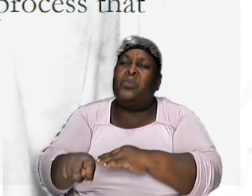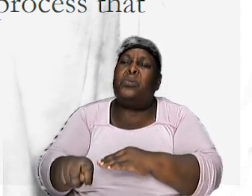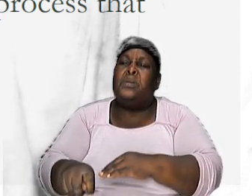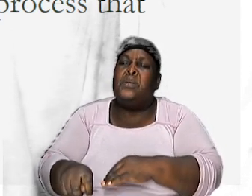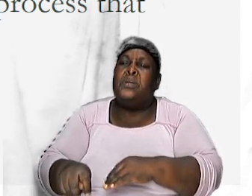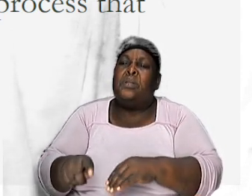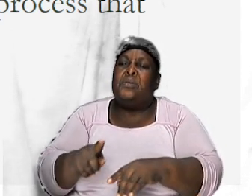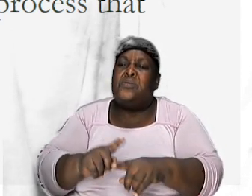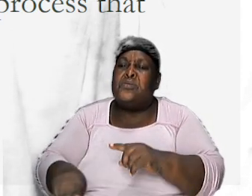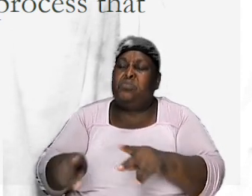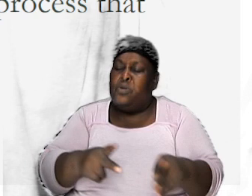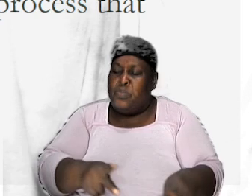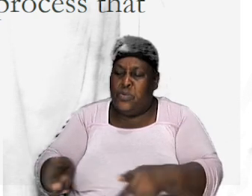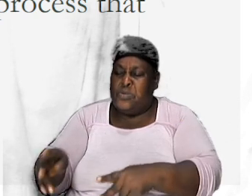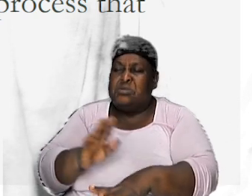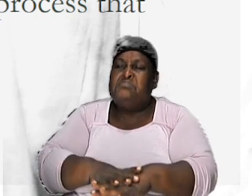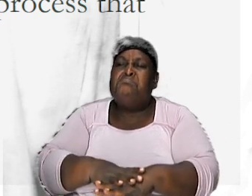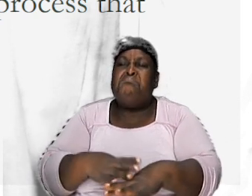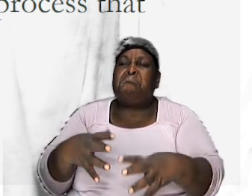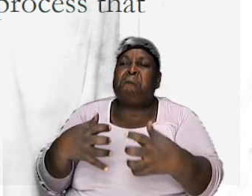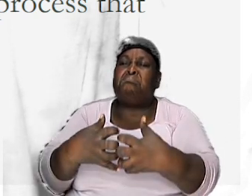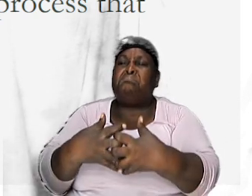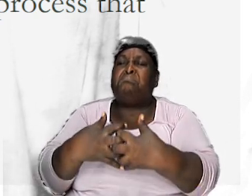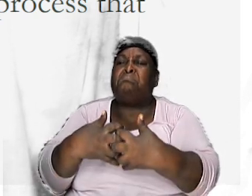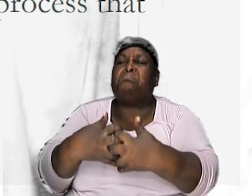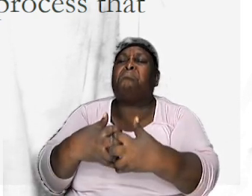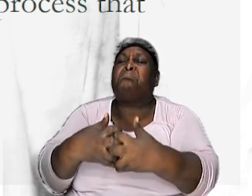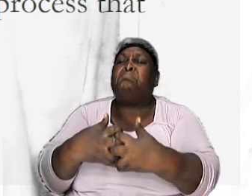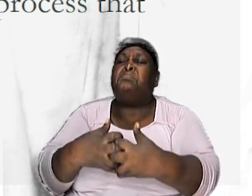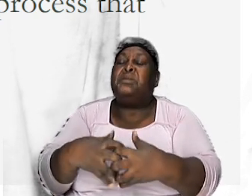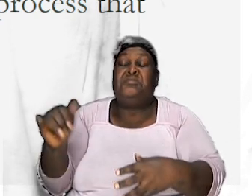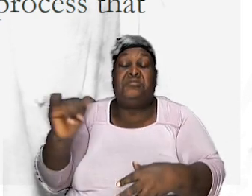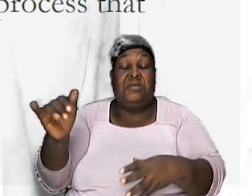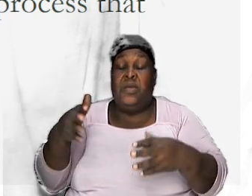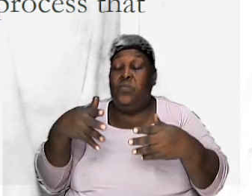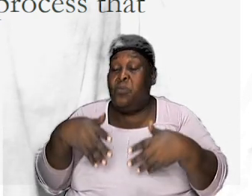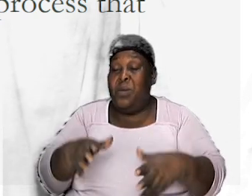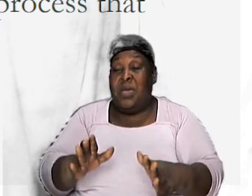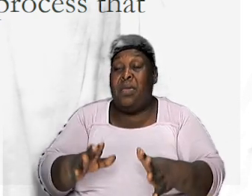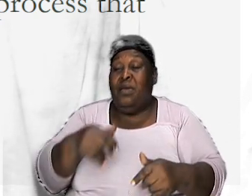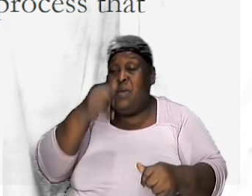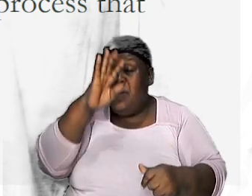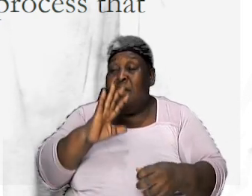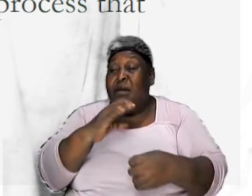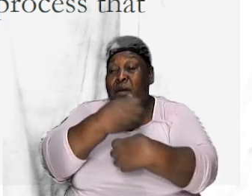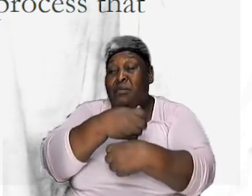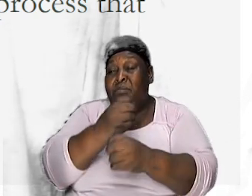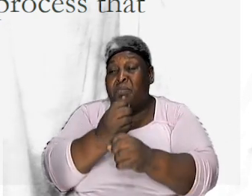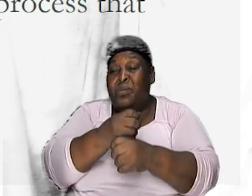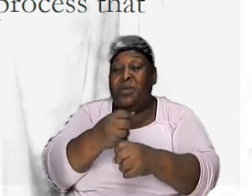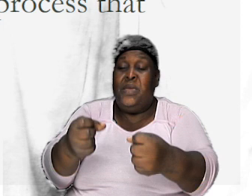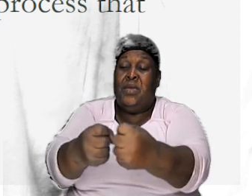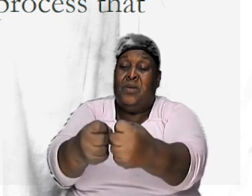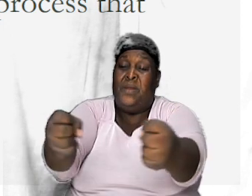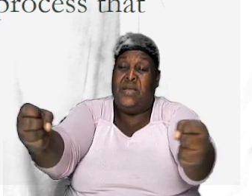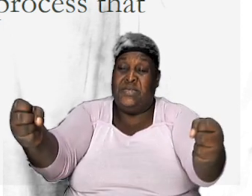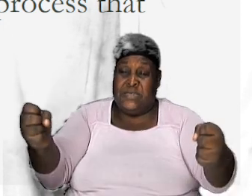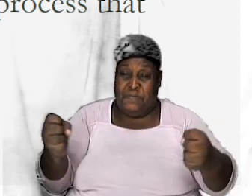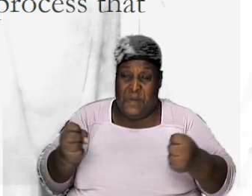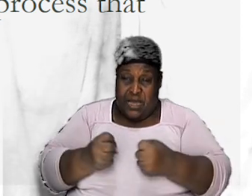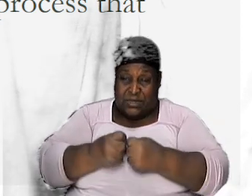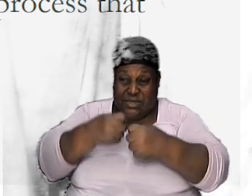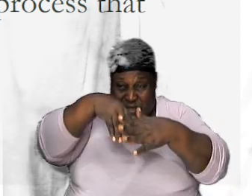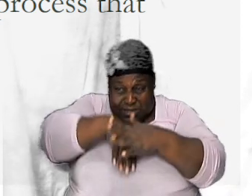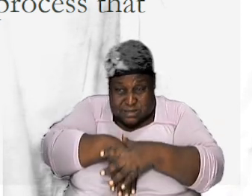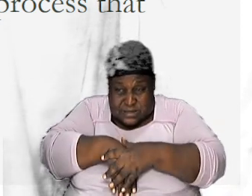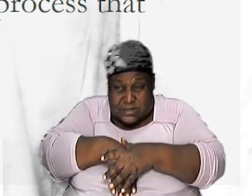should be placed on it. Amen. And in a similar way, God created us with a space, with that thing in us